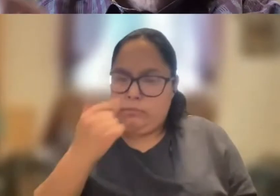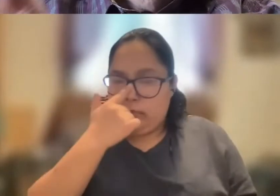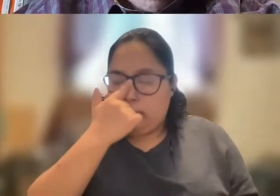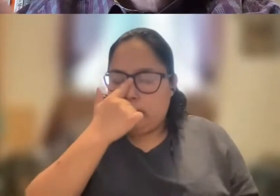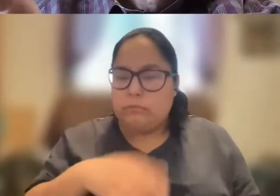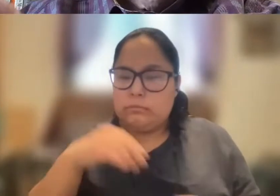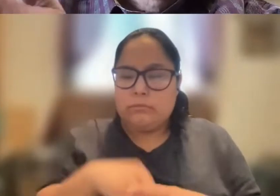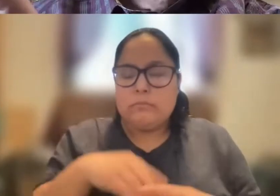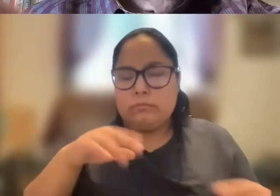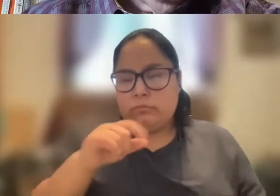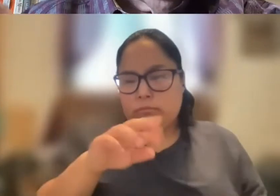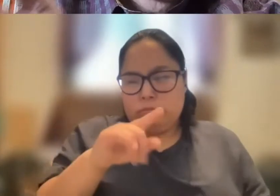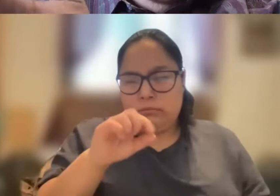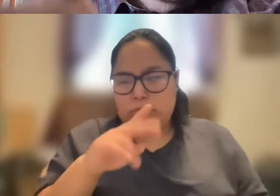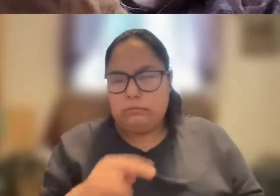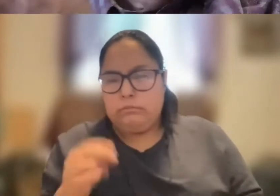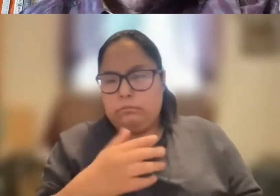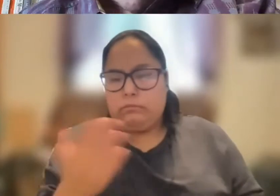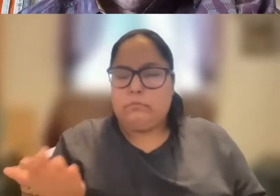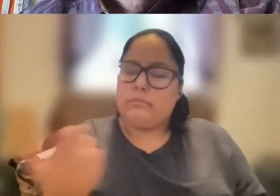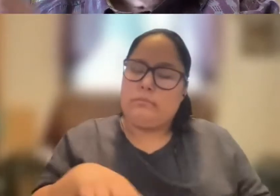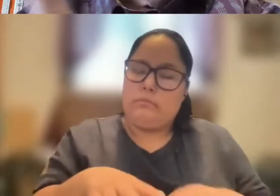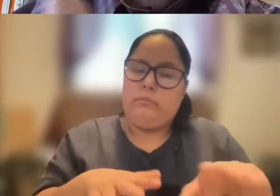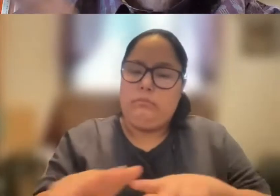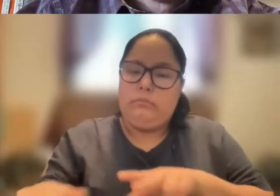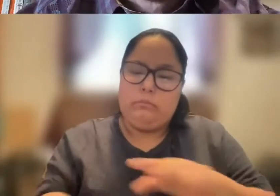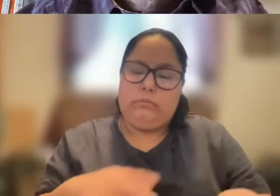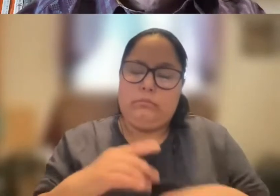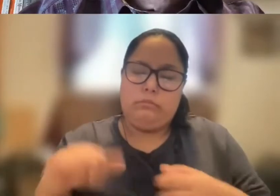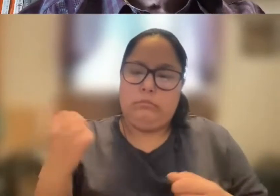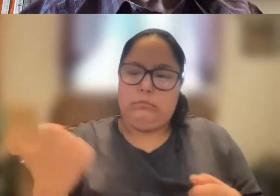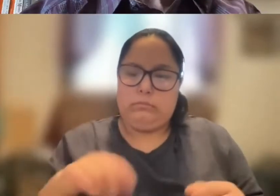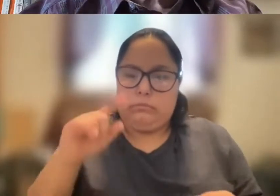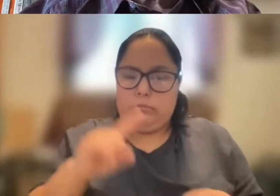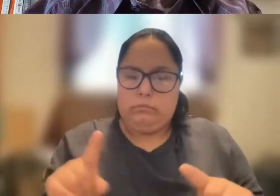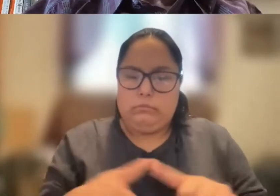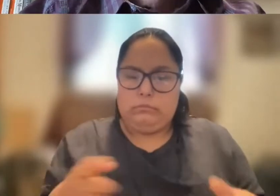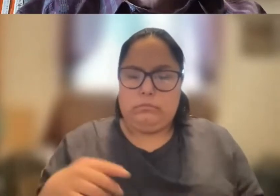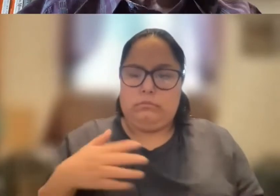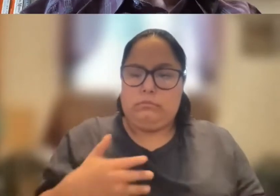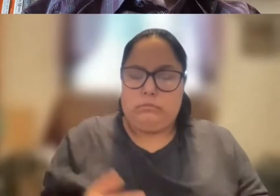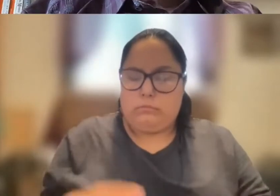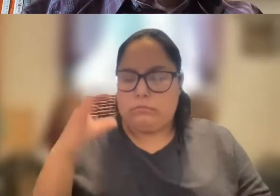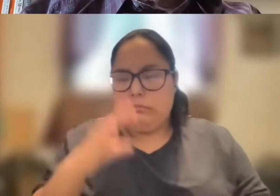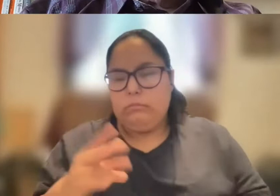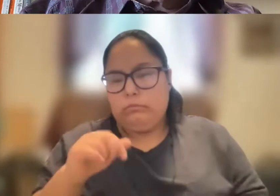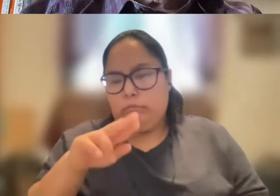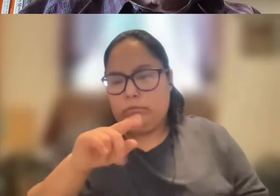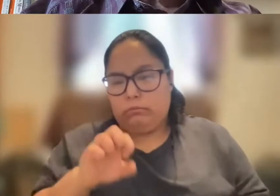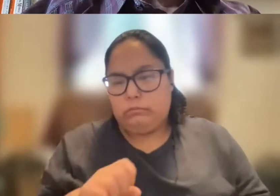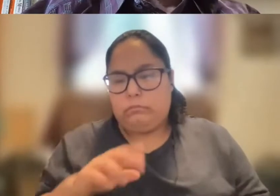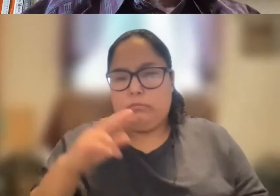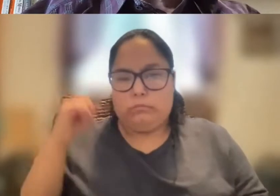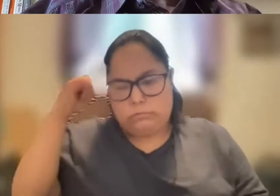you were really pursuing a track that was going to get you anywhere, or whether you were entirely convinced that you had the